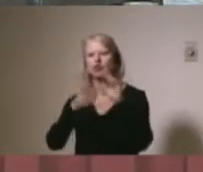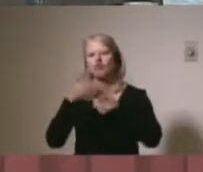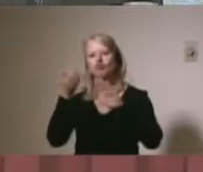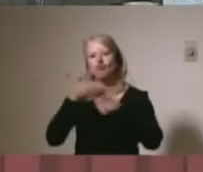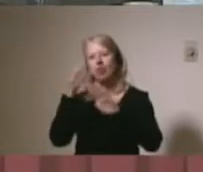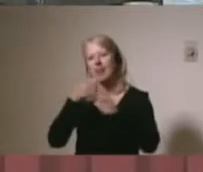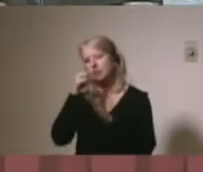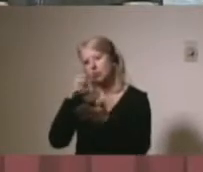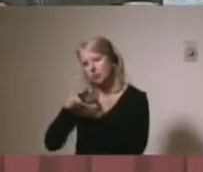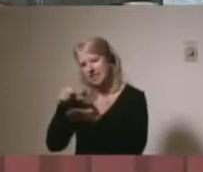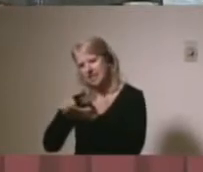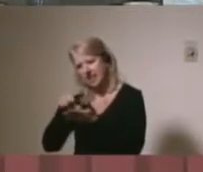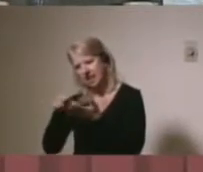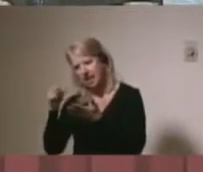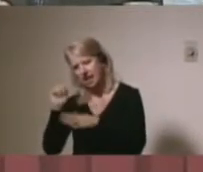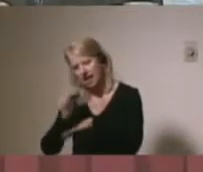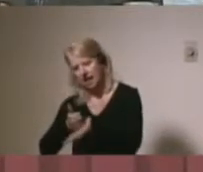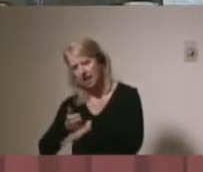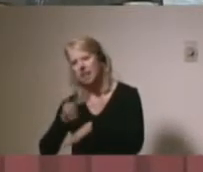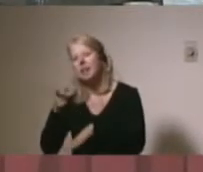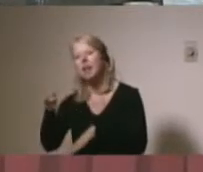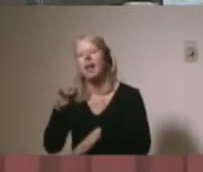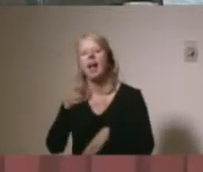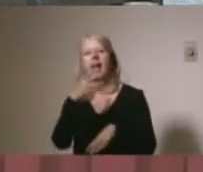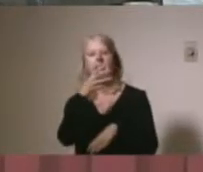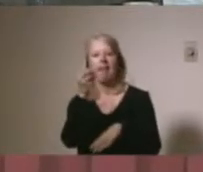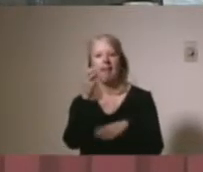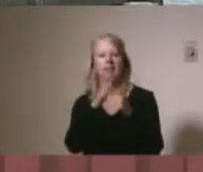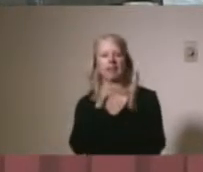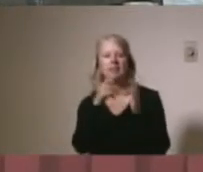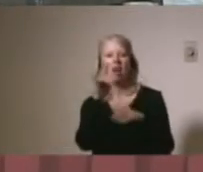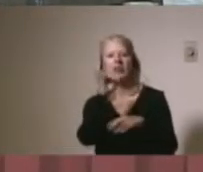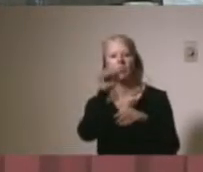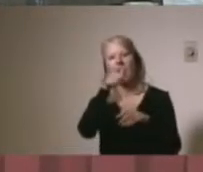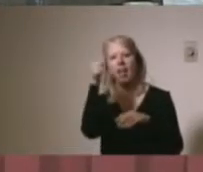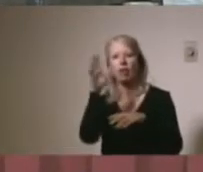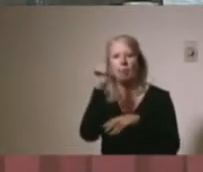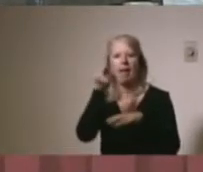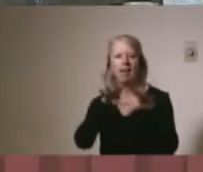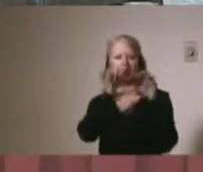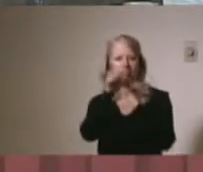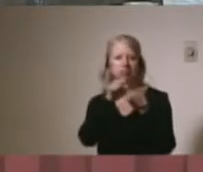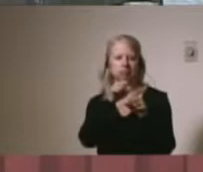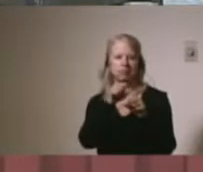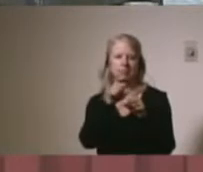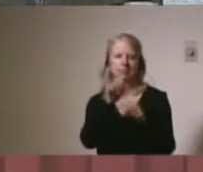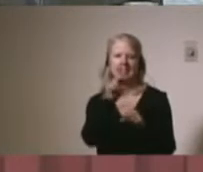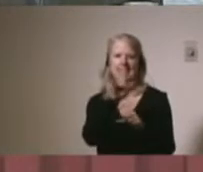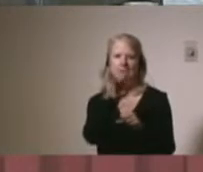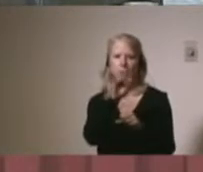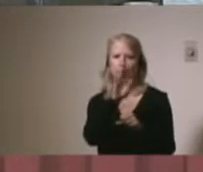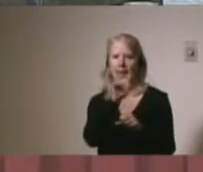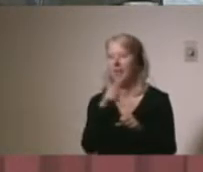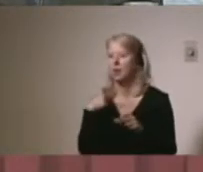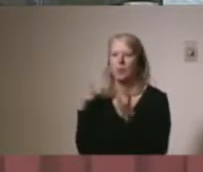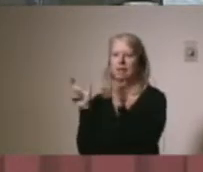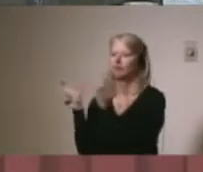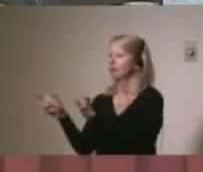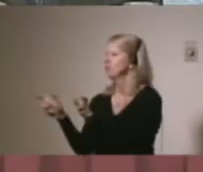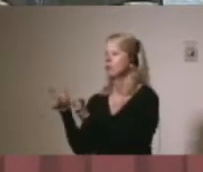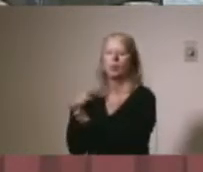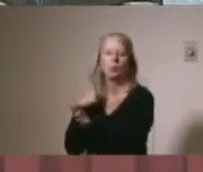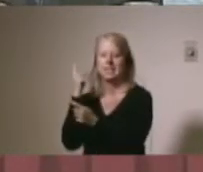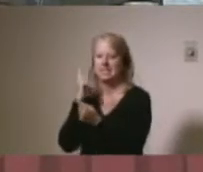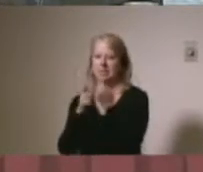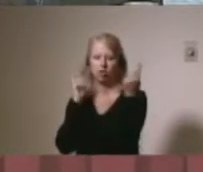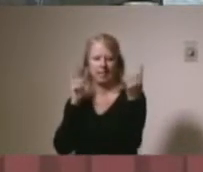Zealand Post, and they'd be looking for maybe an overseas bank or something like that to look at Kiwi Bank. We